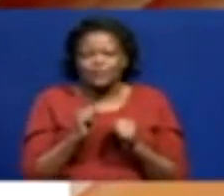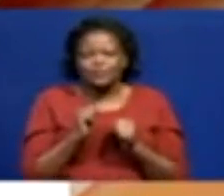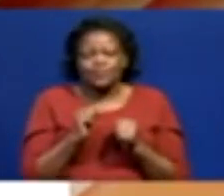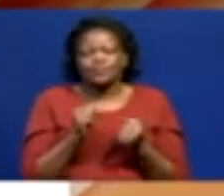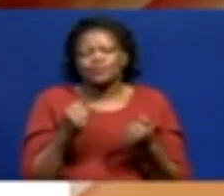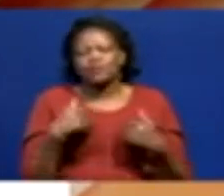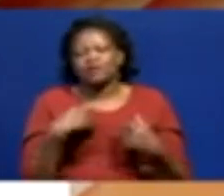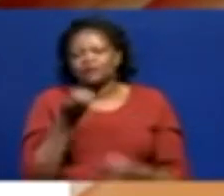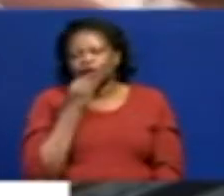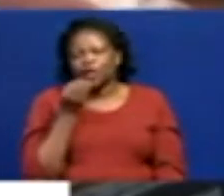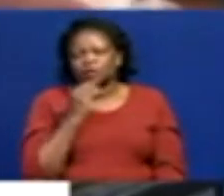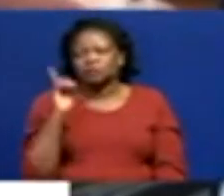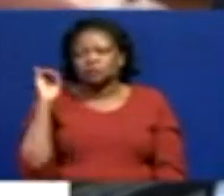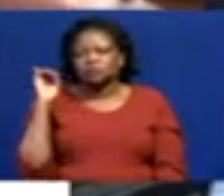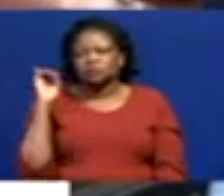table.